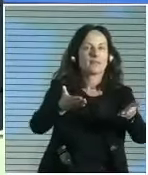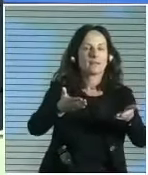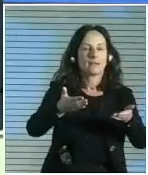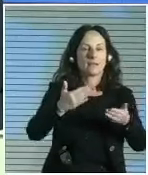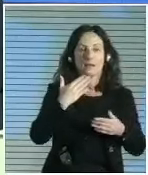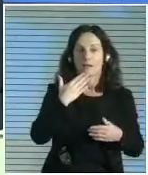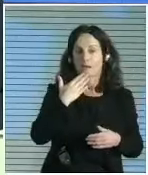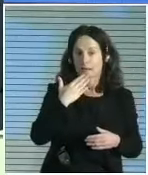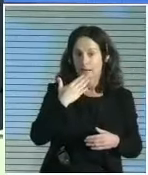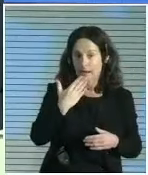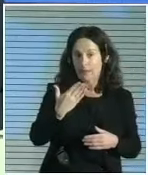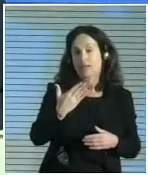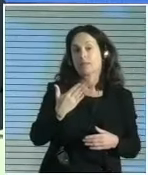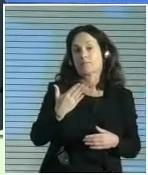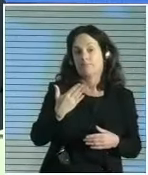closely.